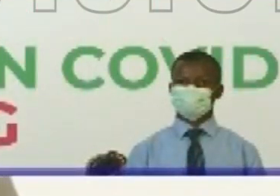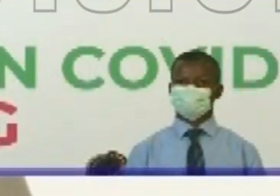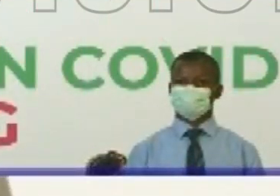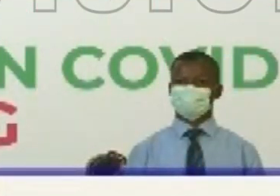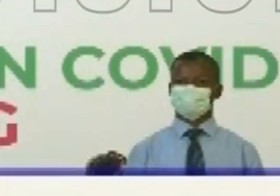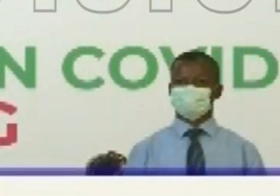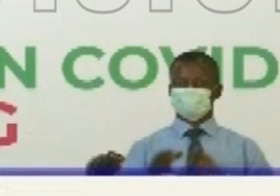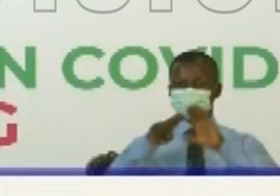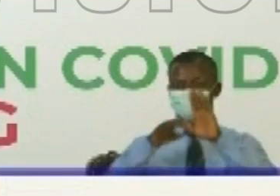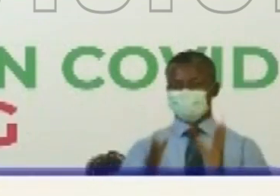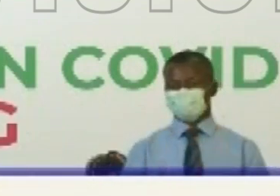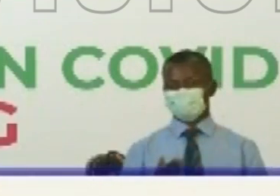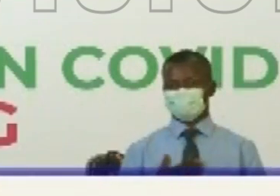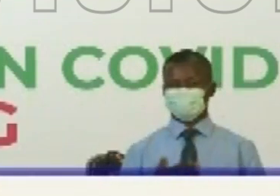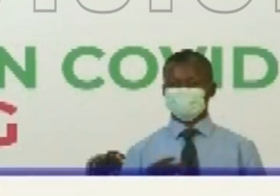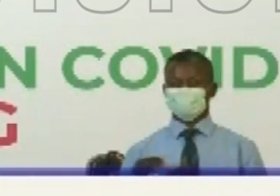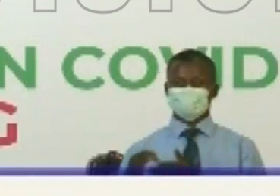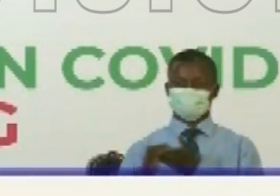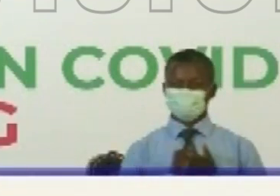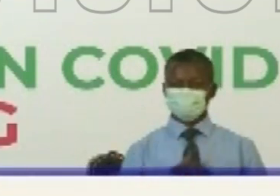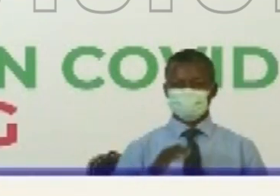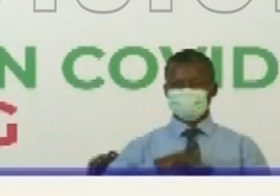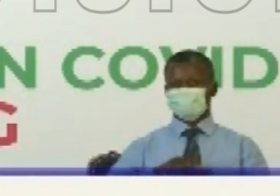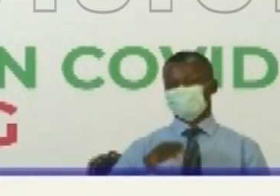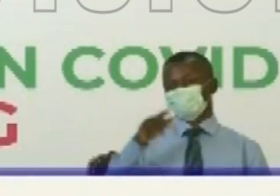Mr. Chairman, my colleagues on the Presidential